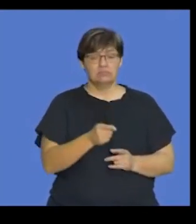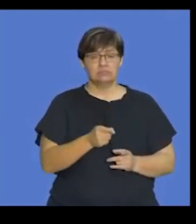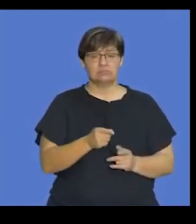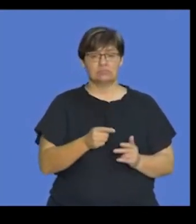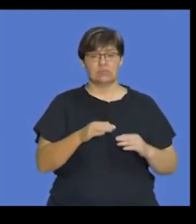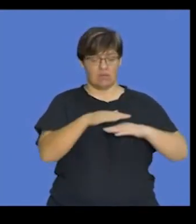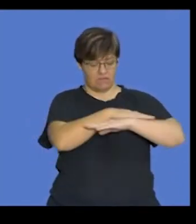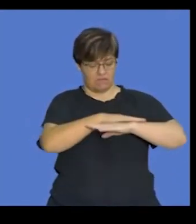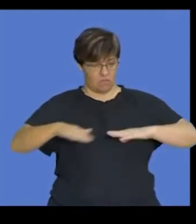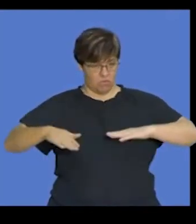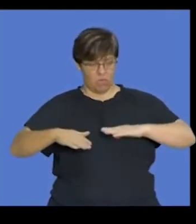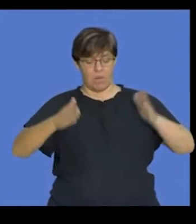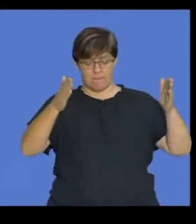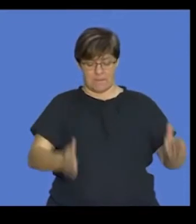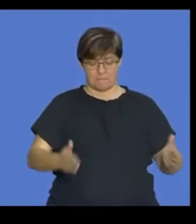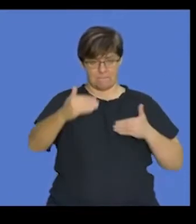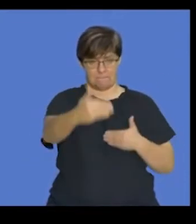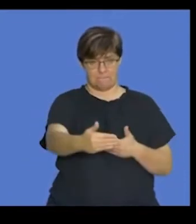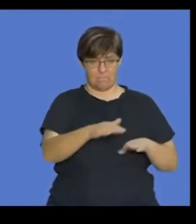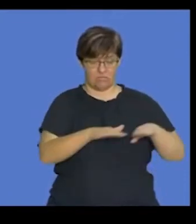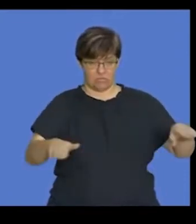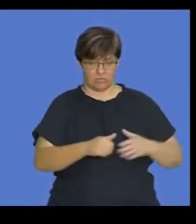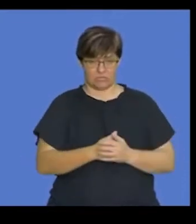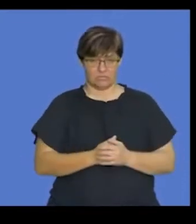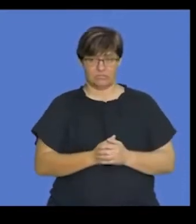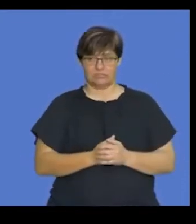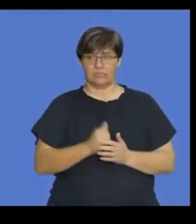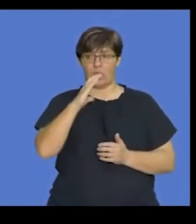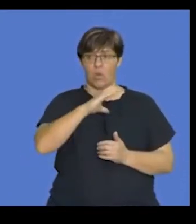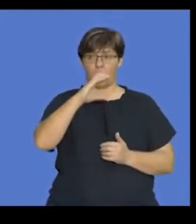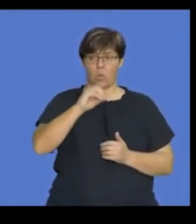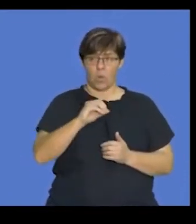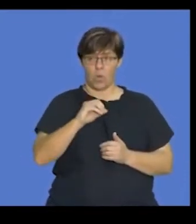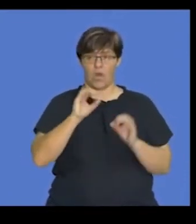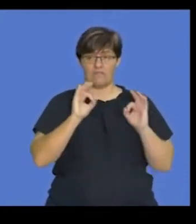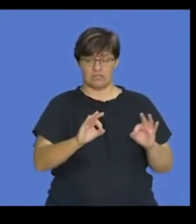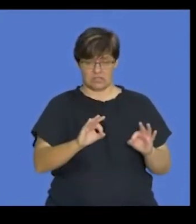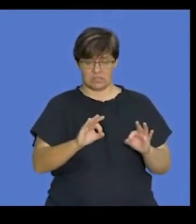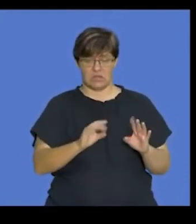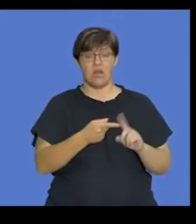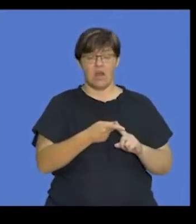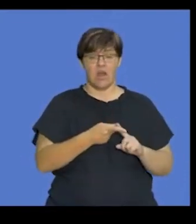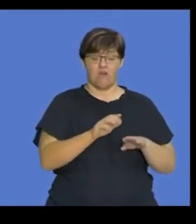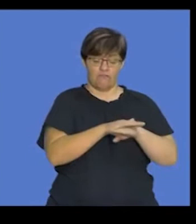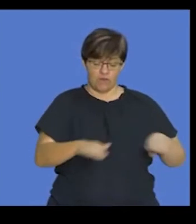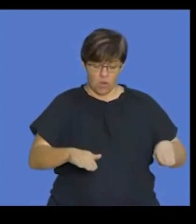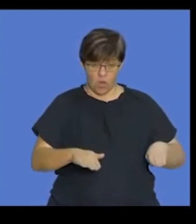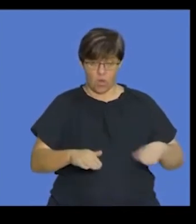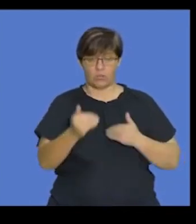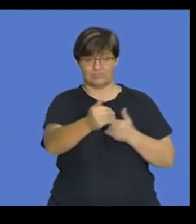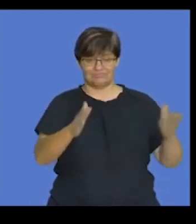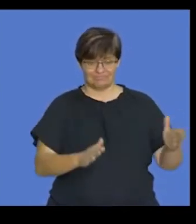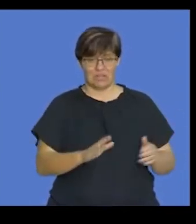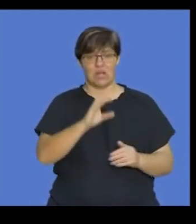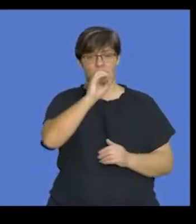flat. The coefficient of static friction between the floor and the toolbox is 0.4. So first of